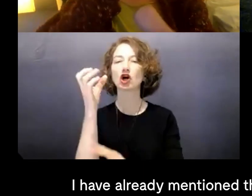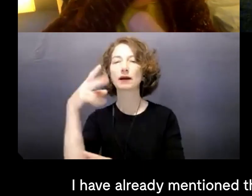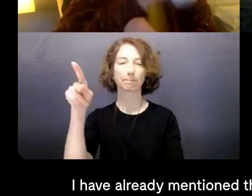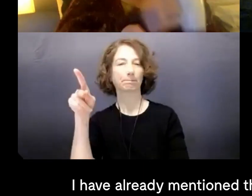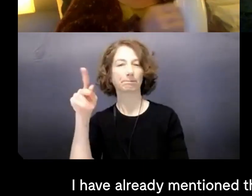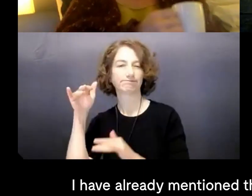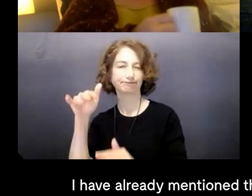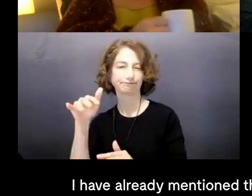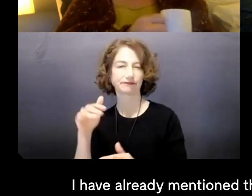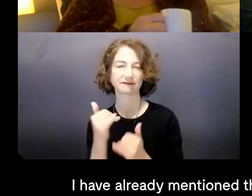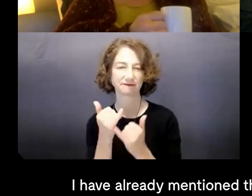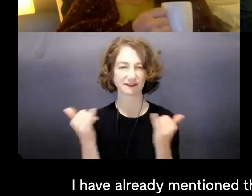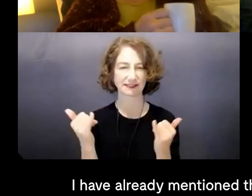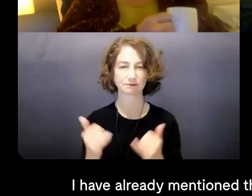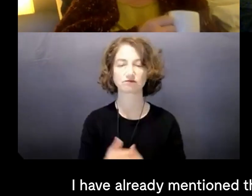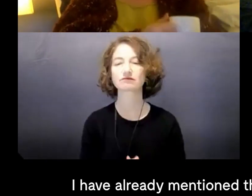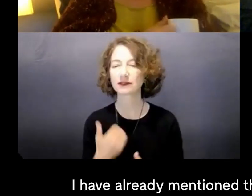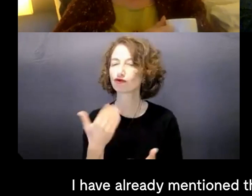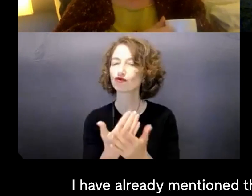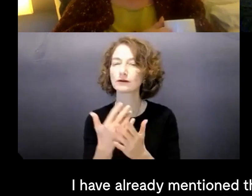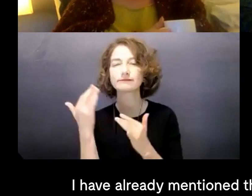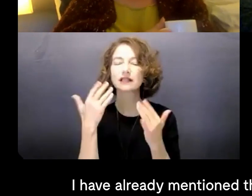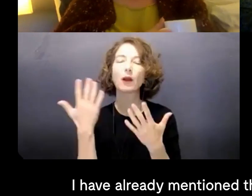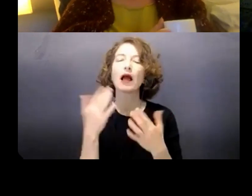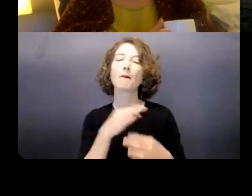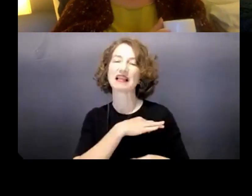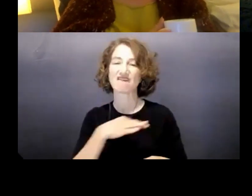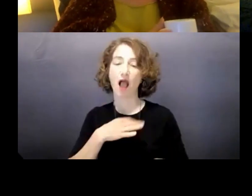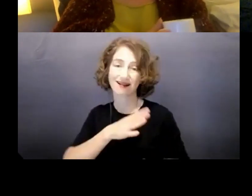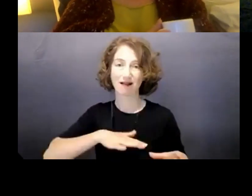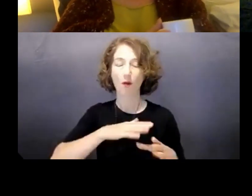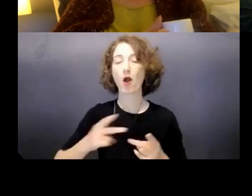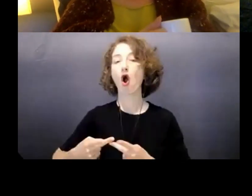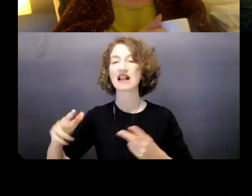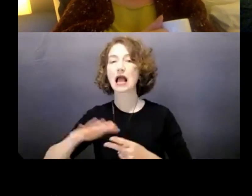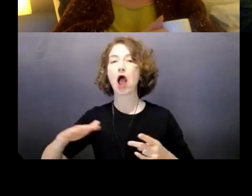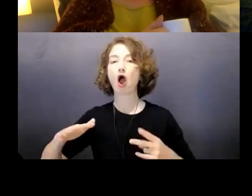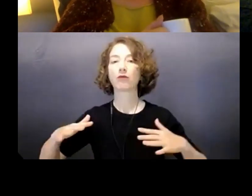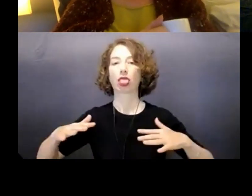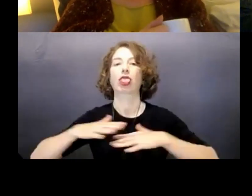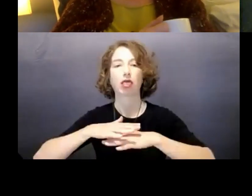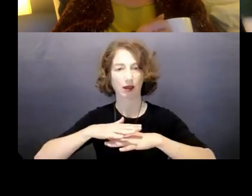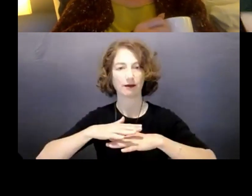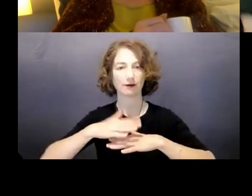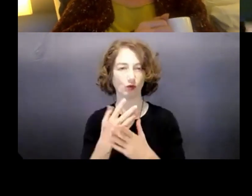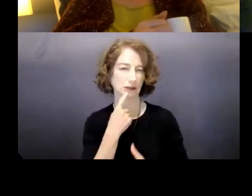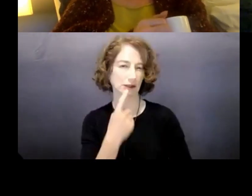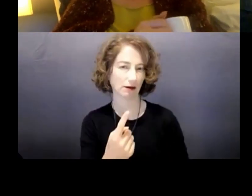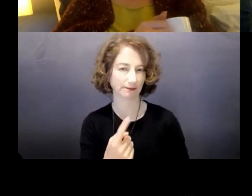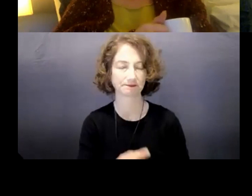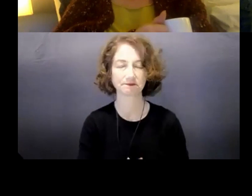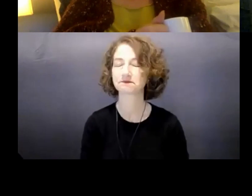I have already mentioned the idea of mixing public and private space and how often that